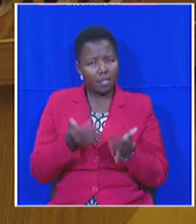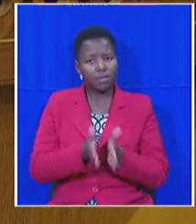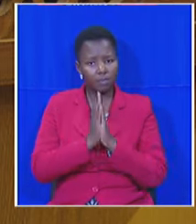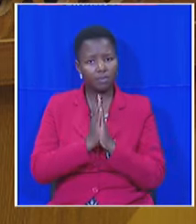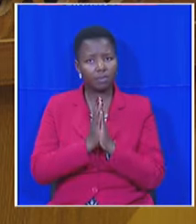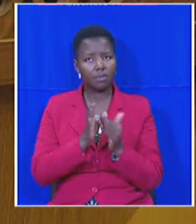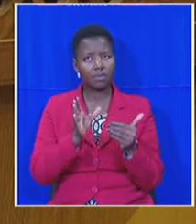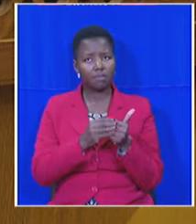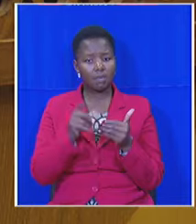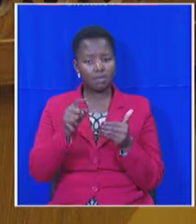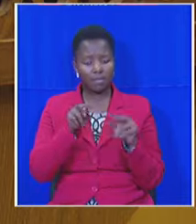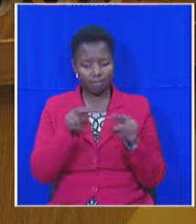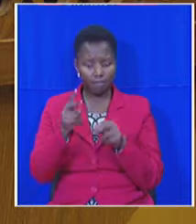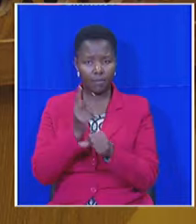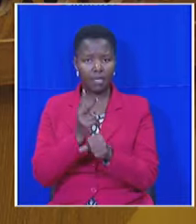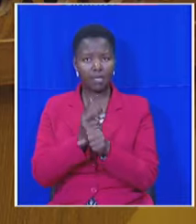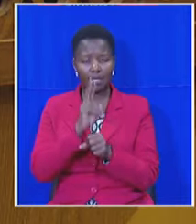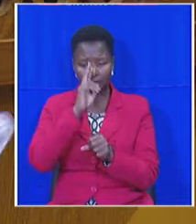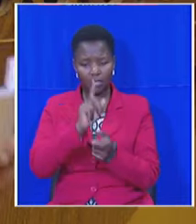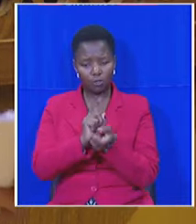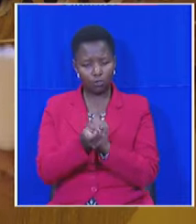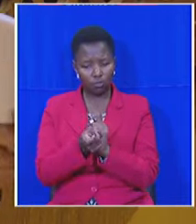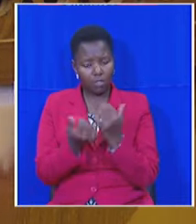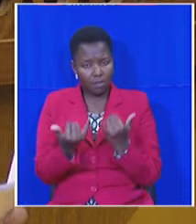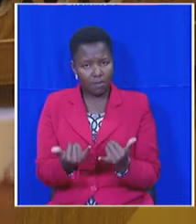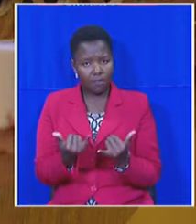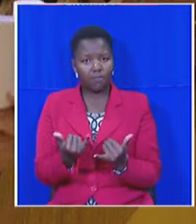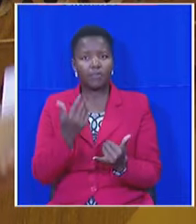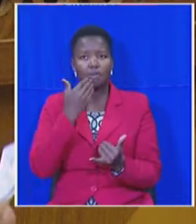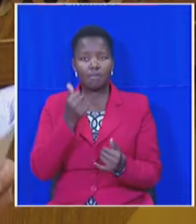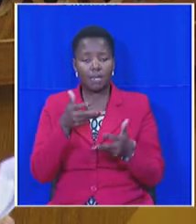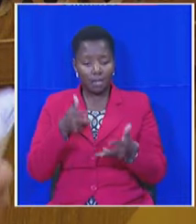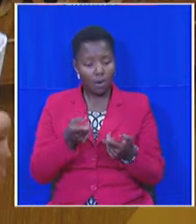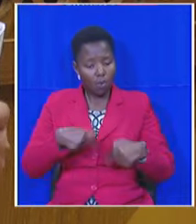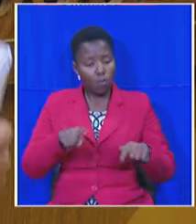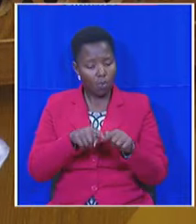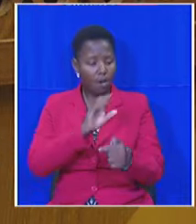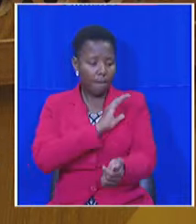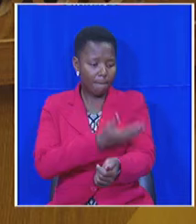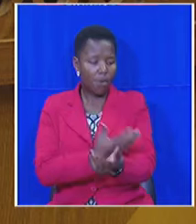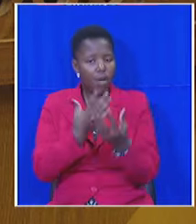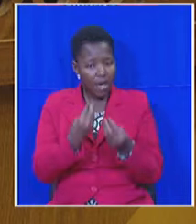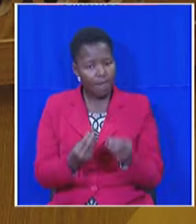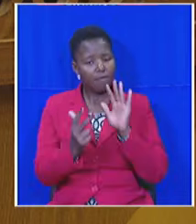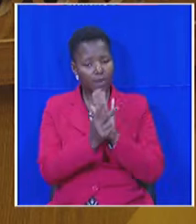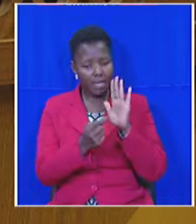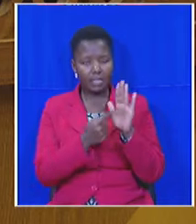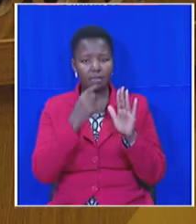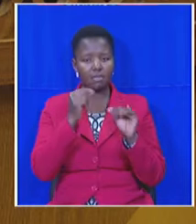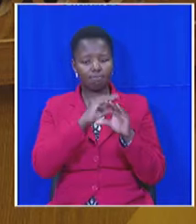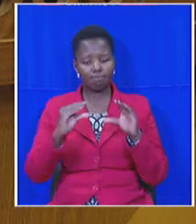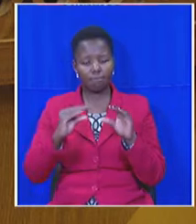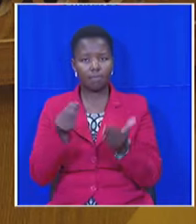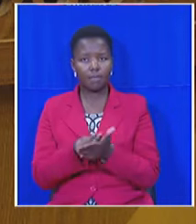members to relook at this, to reprioritize that, and to use the powers that we have in terms of the Act to reprioritize funds.